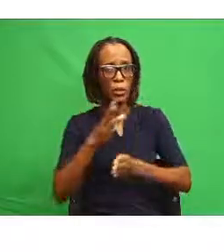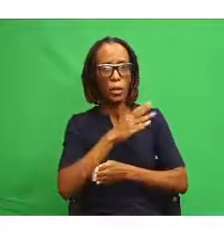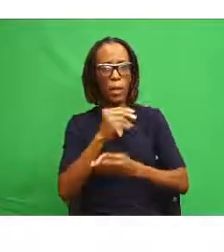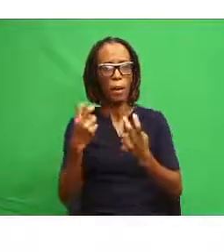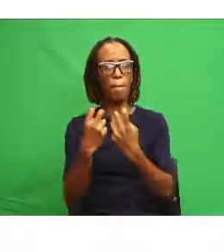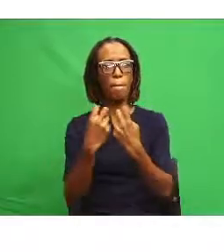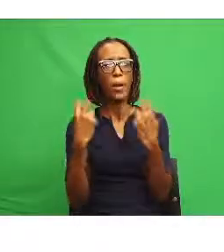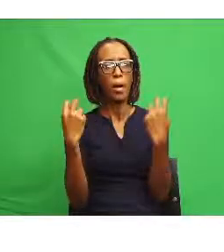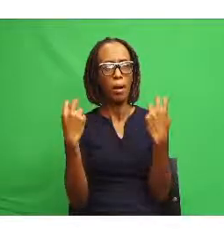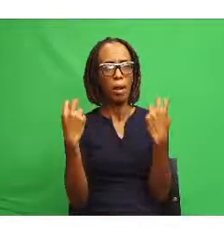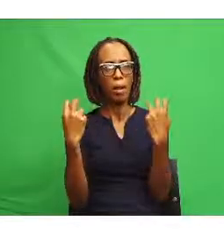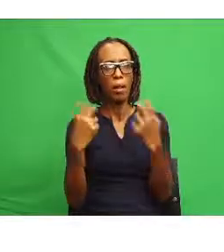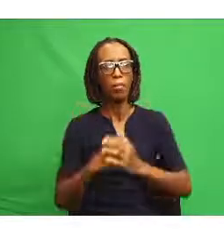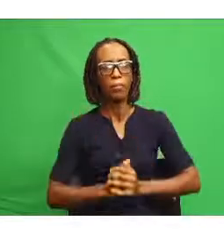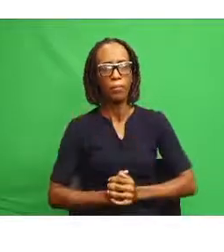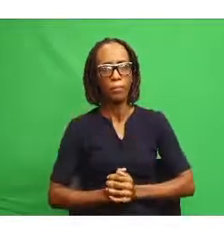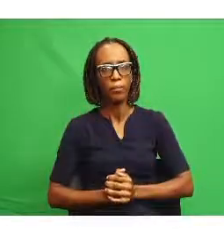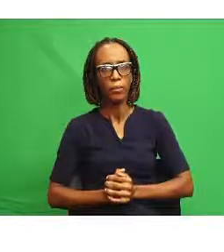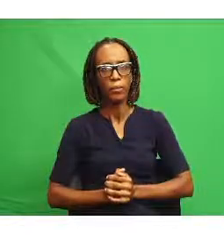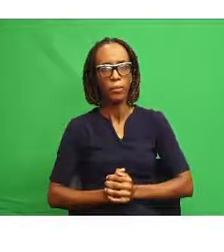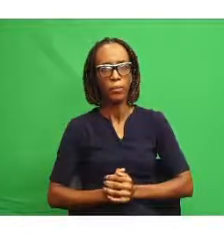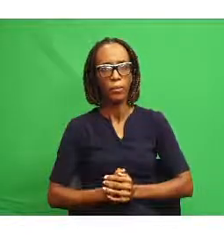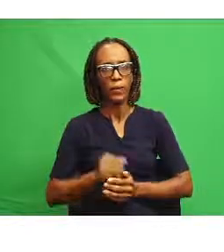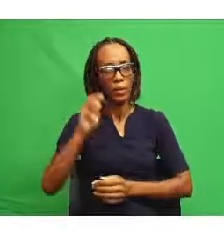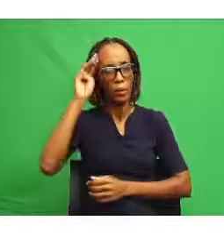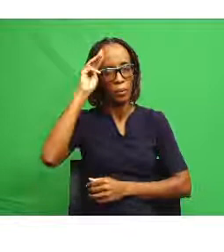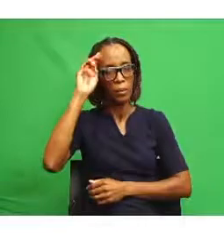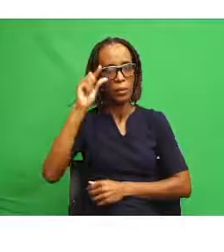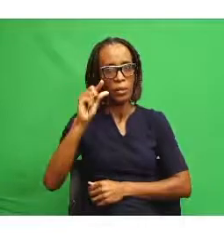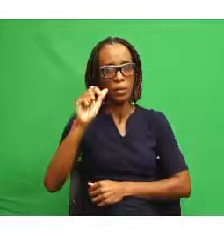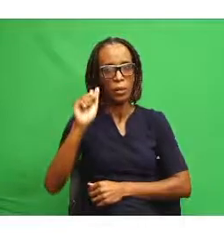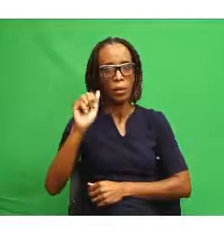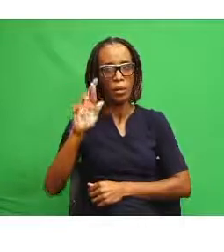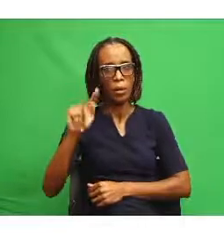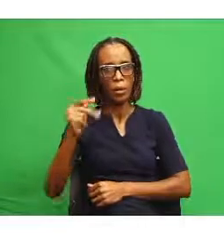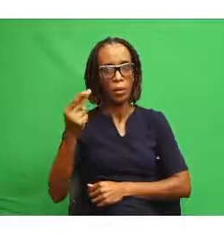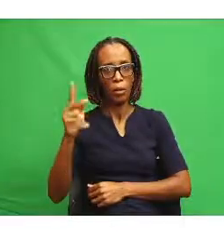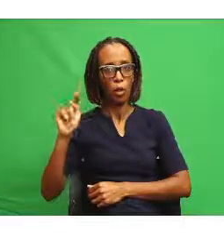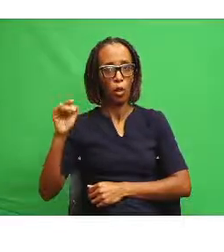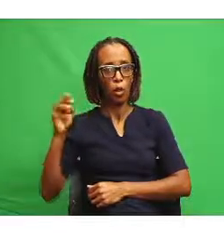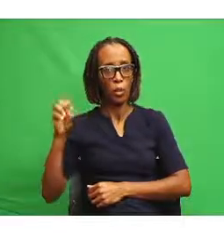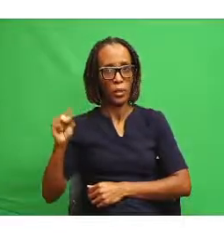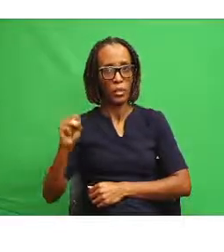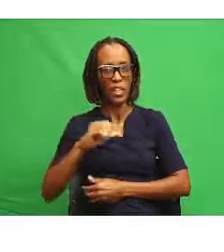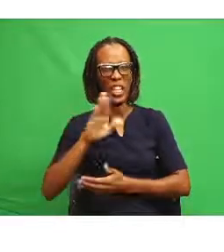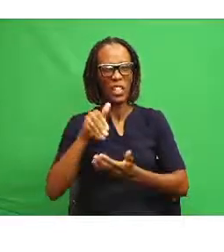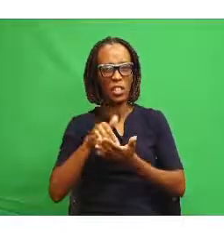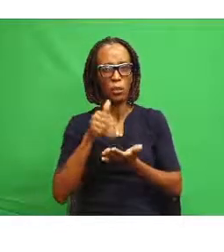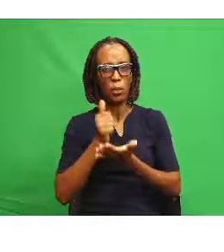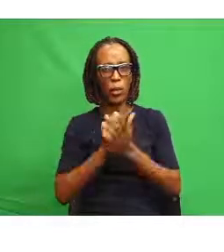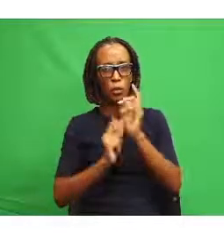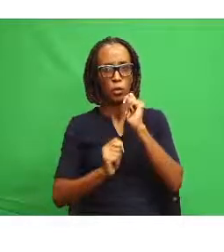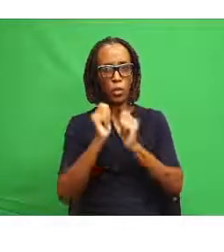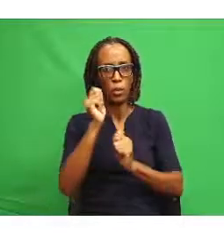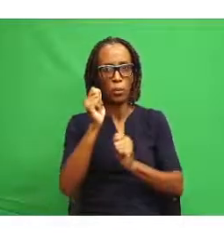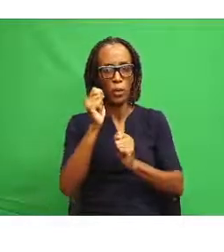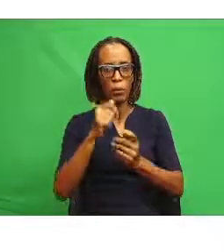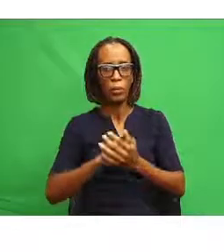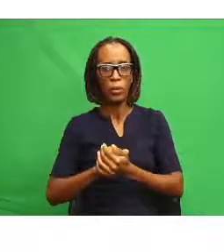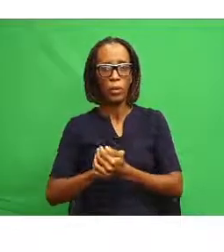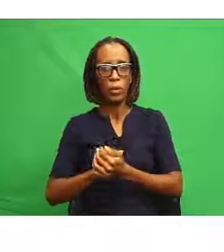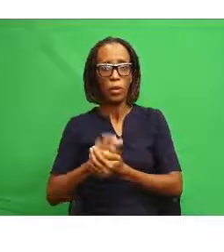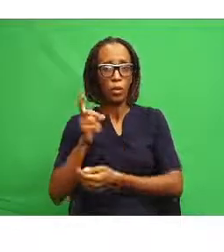panelists. Mr. Garth Thomas, Central Bank of Trinidad and Tobago. Dr. Hyacinth